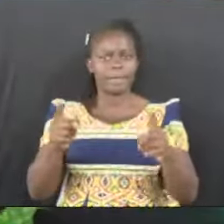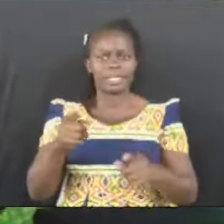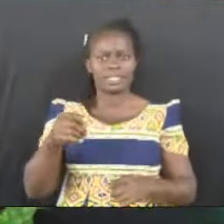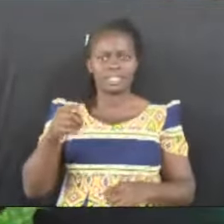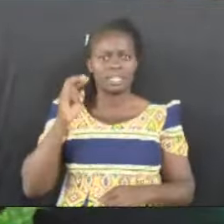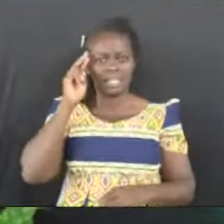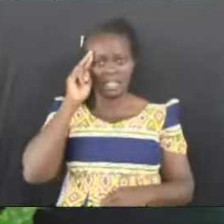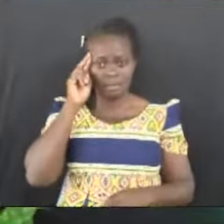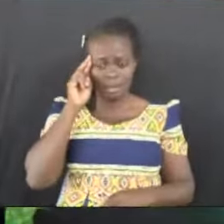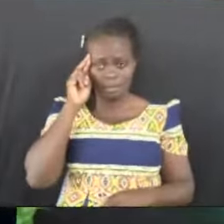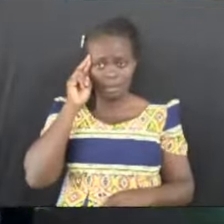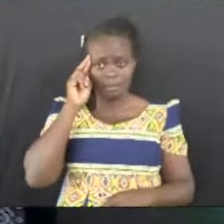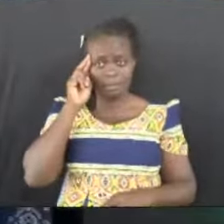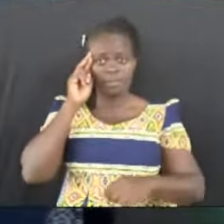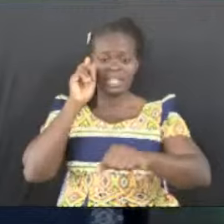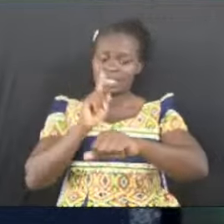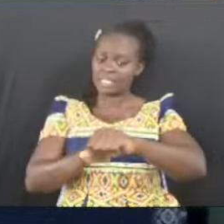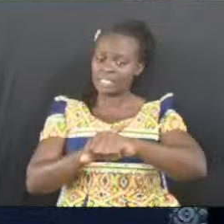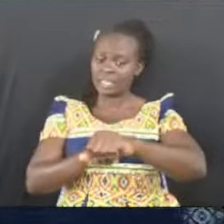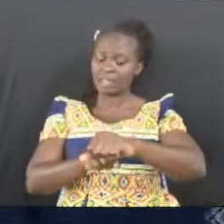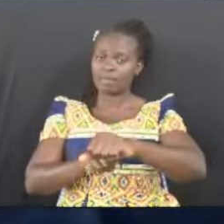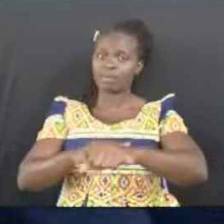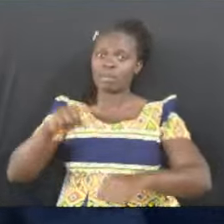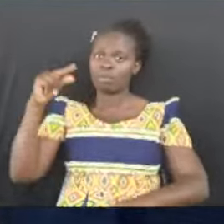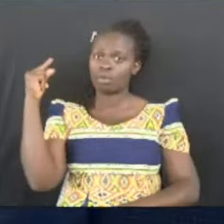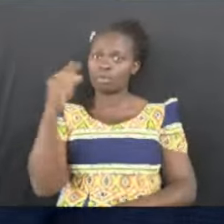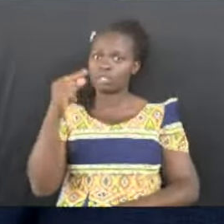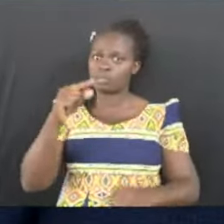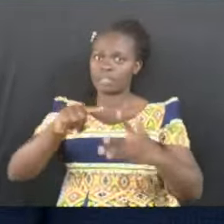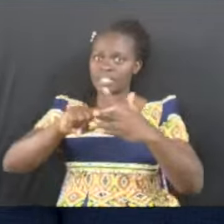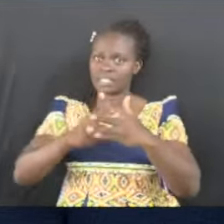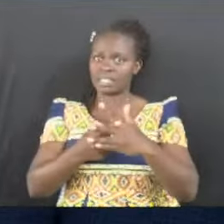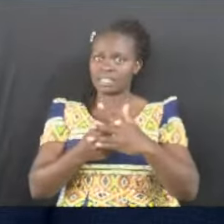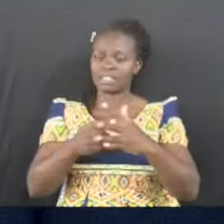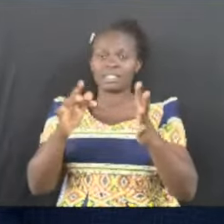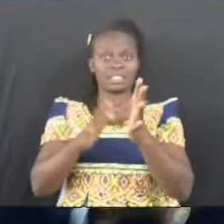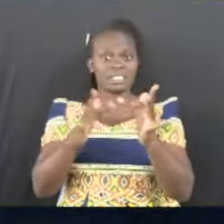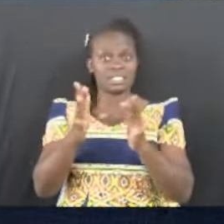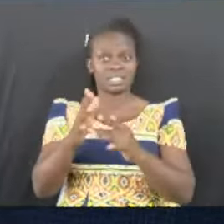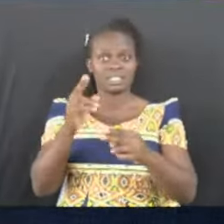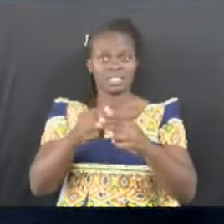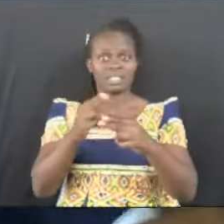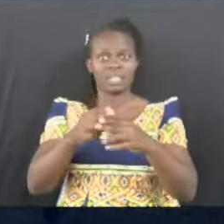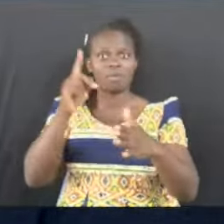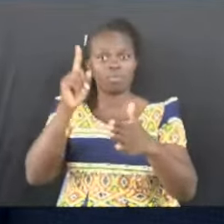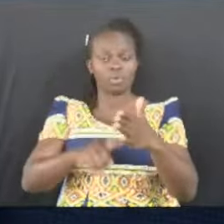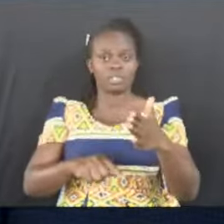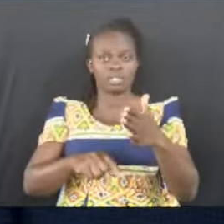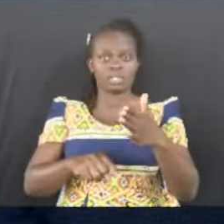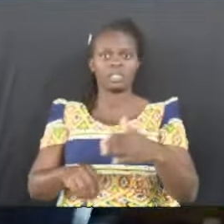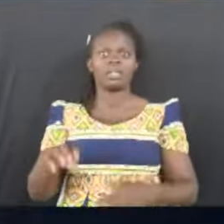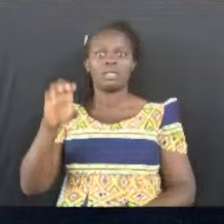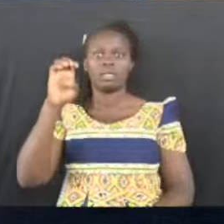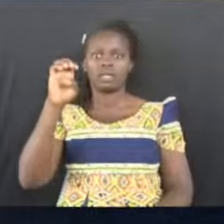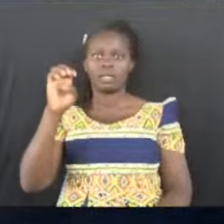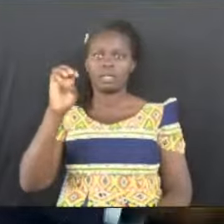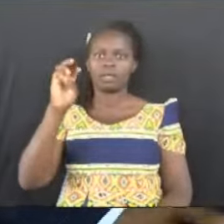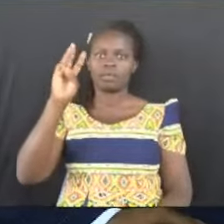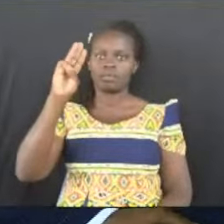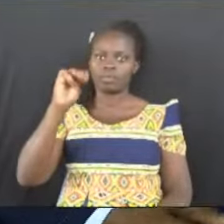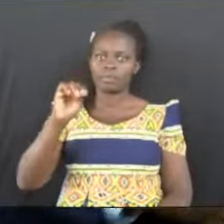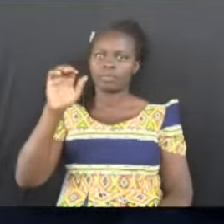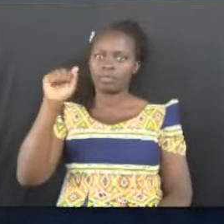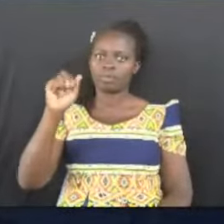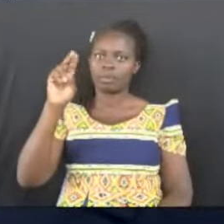at the beginning of the gospel, Jesus is called what? Emmanuel, God with